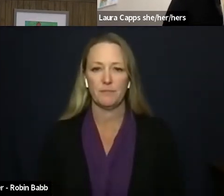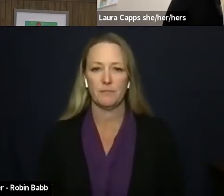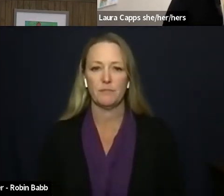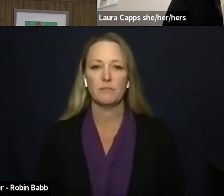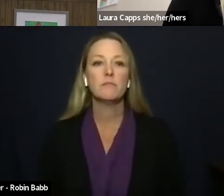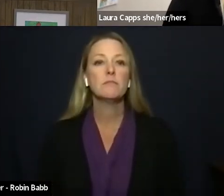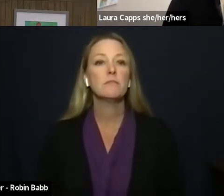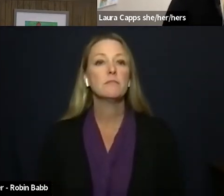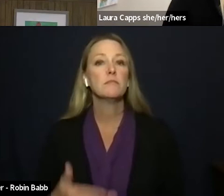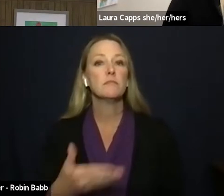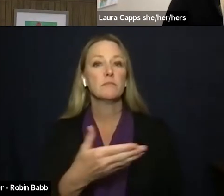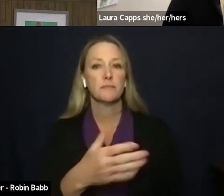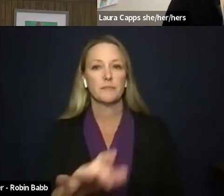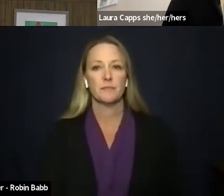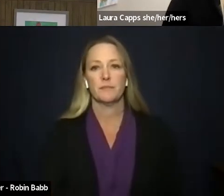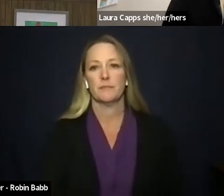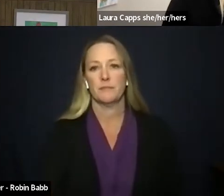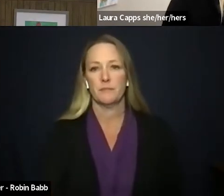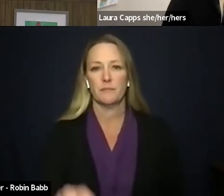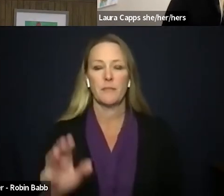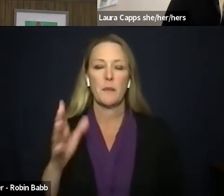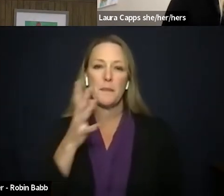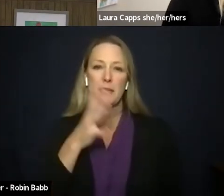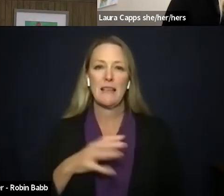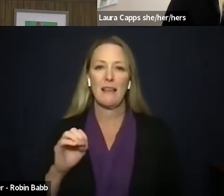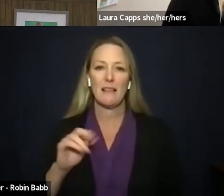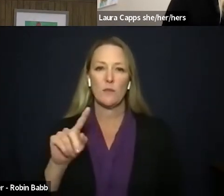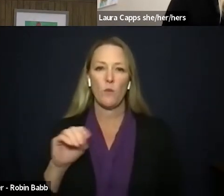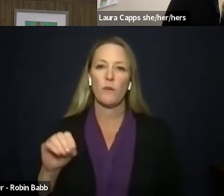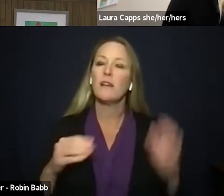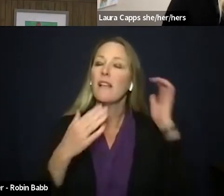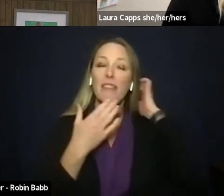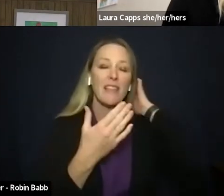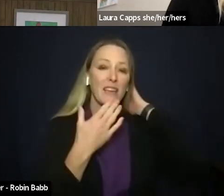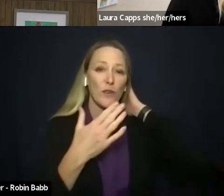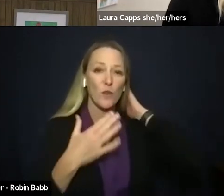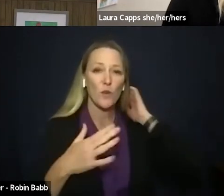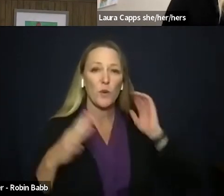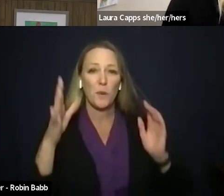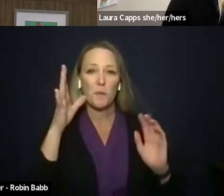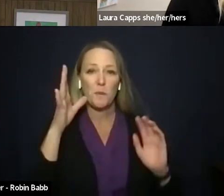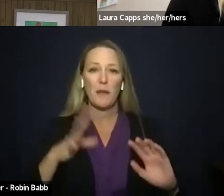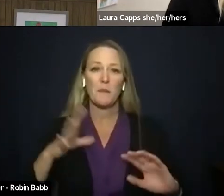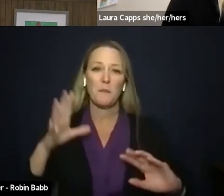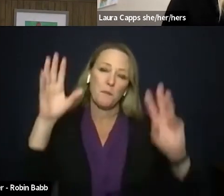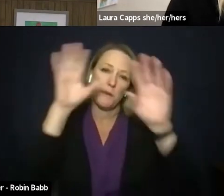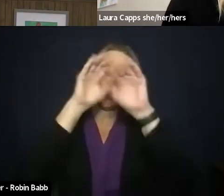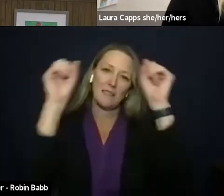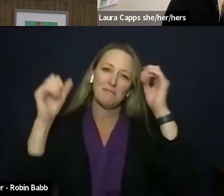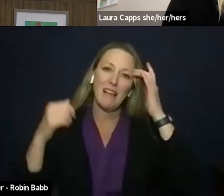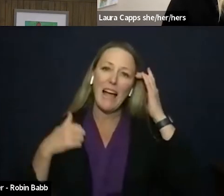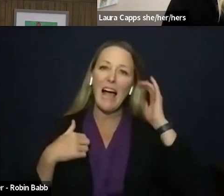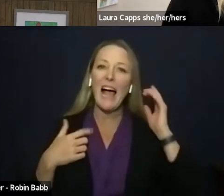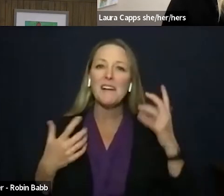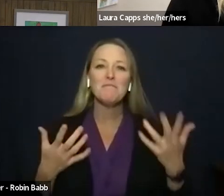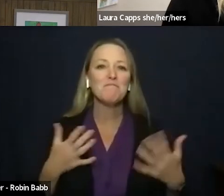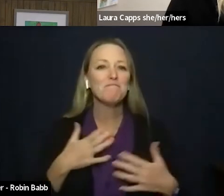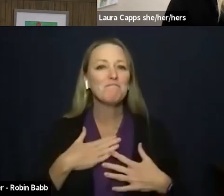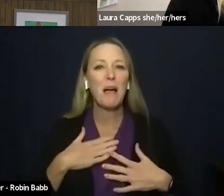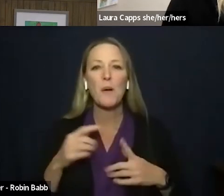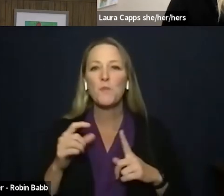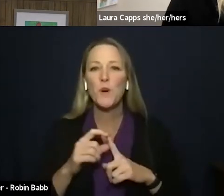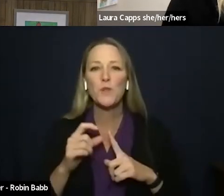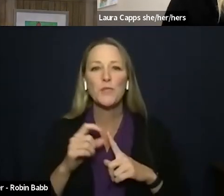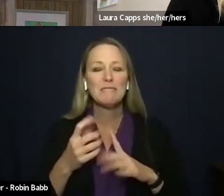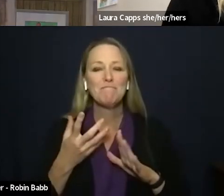ms sims milton thank you uh madam president um i don't even have the words tonight i have